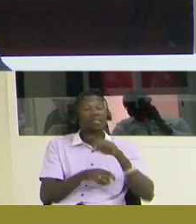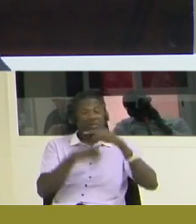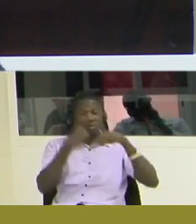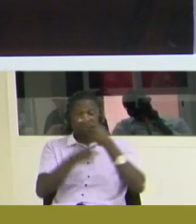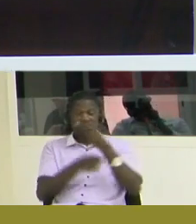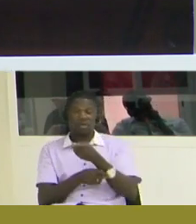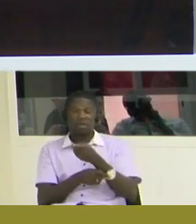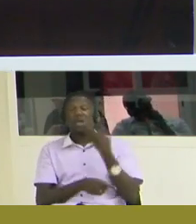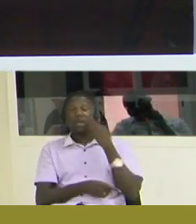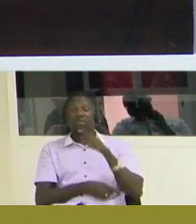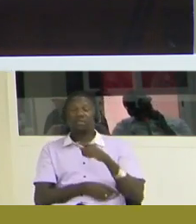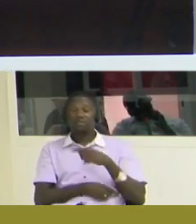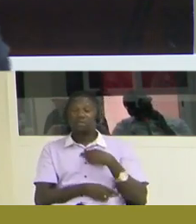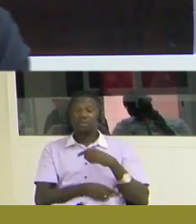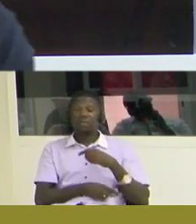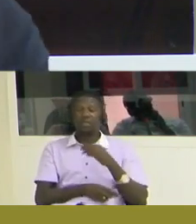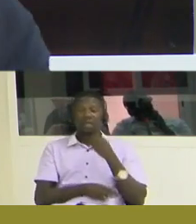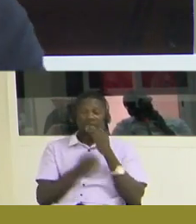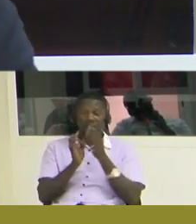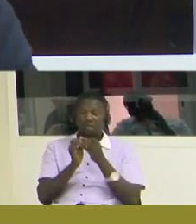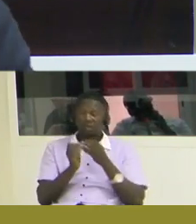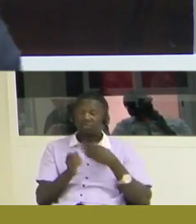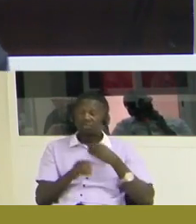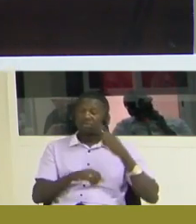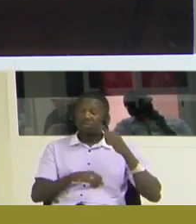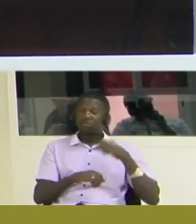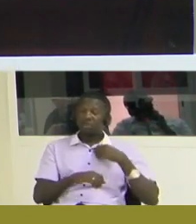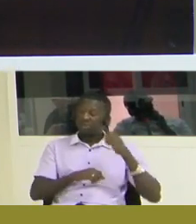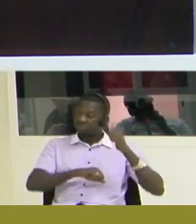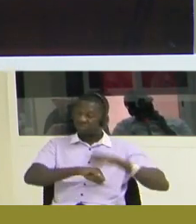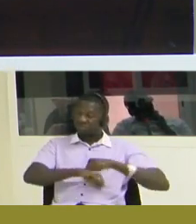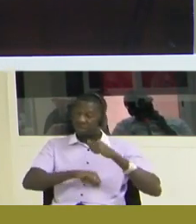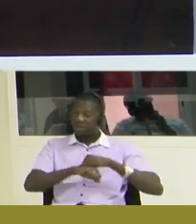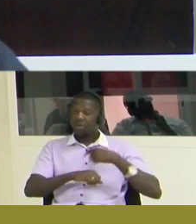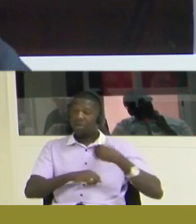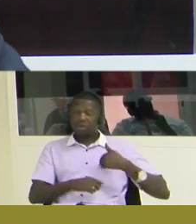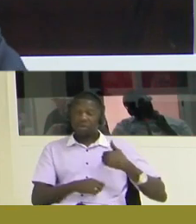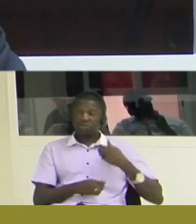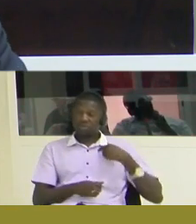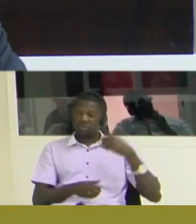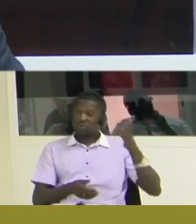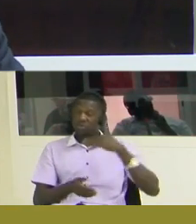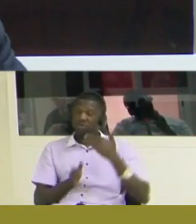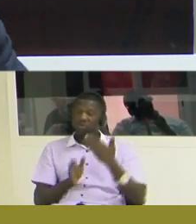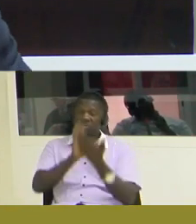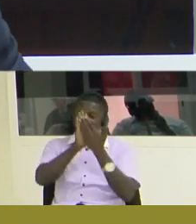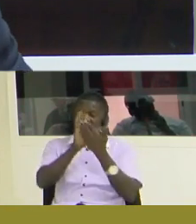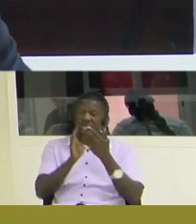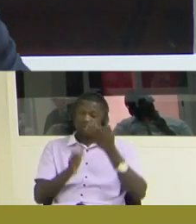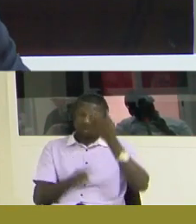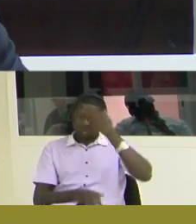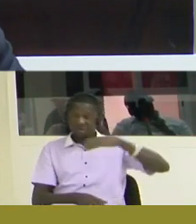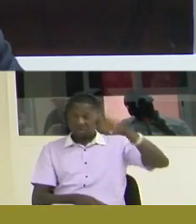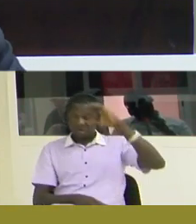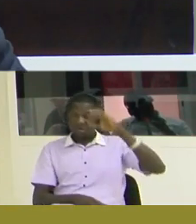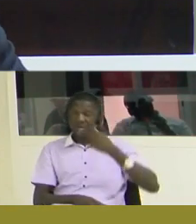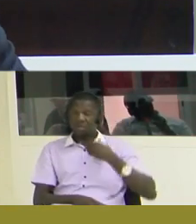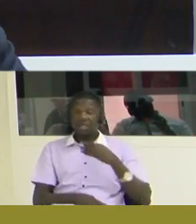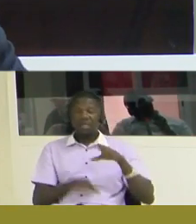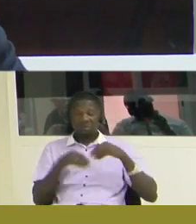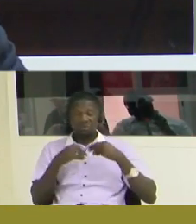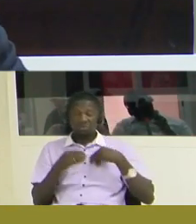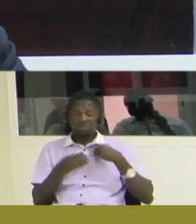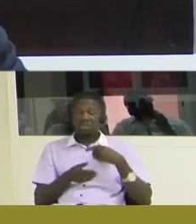am being accused of being brutal by people who have come before the Commission expecting some kind of reparation or